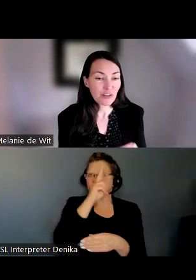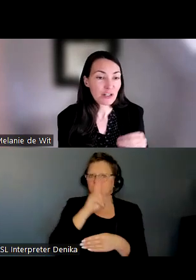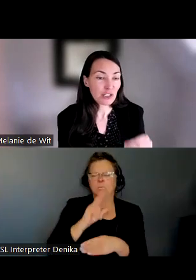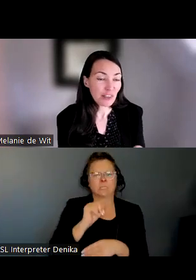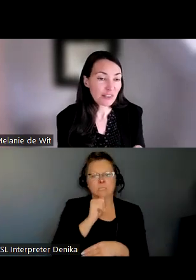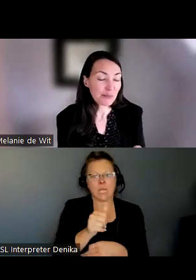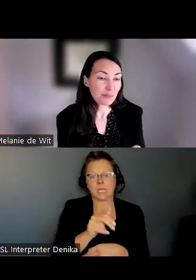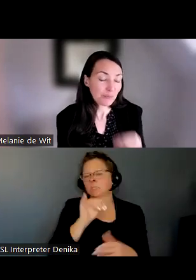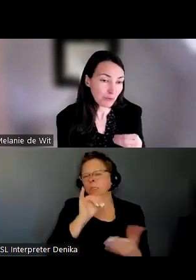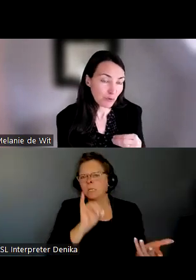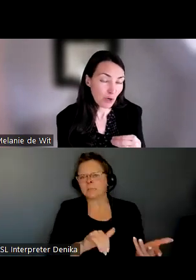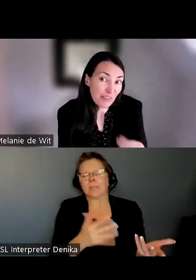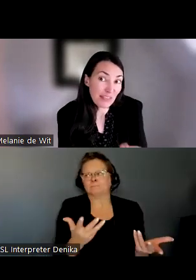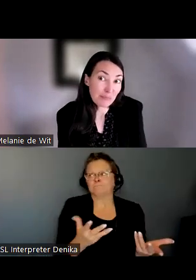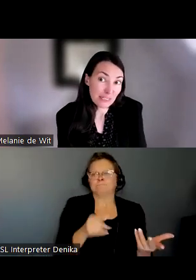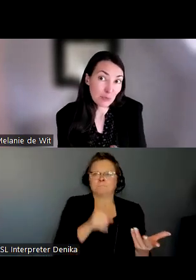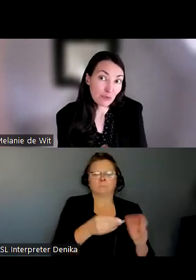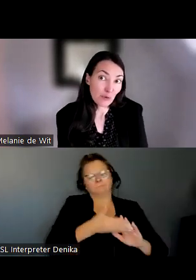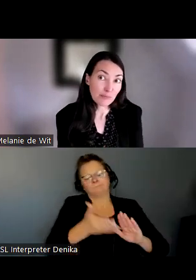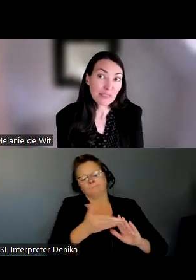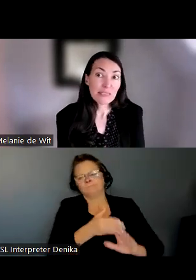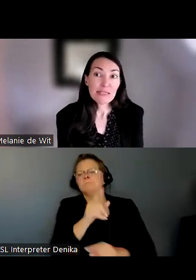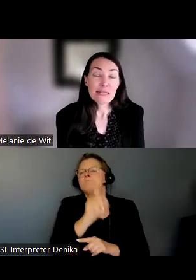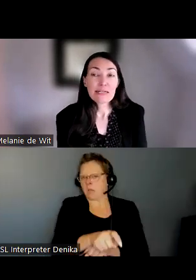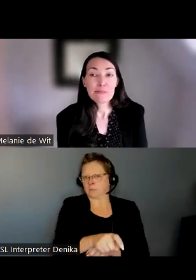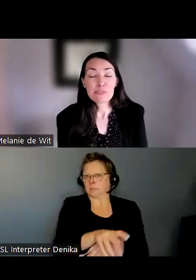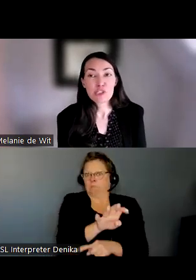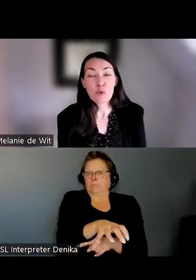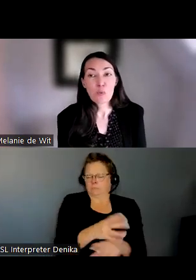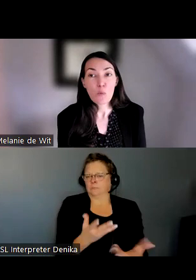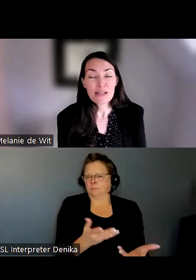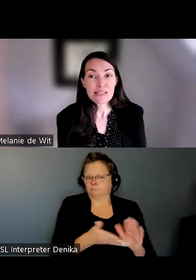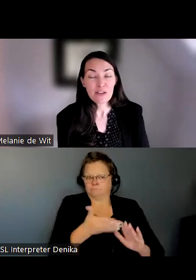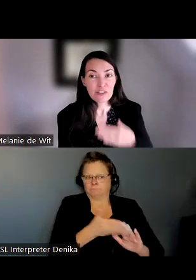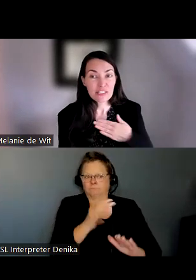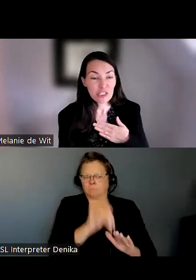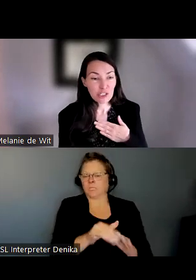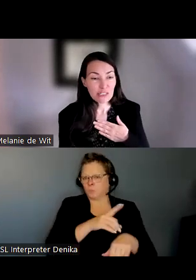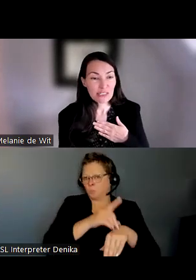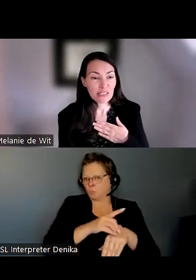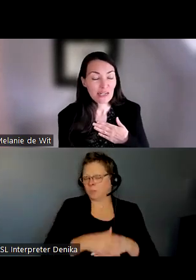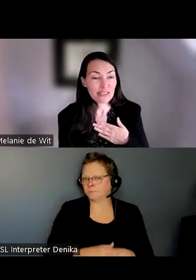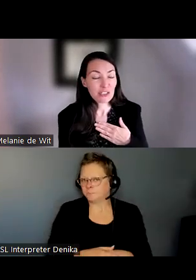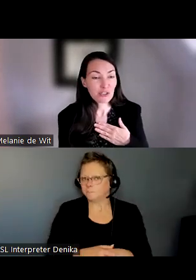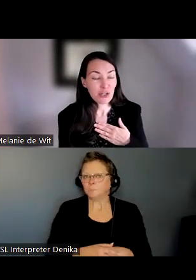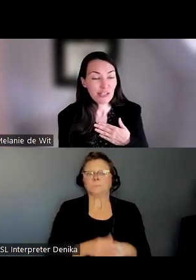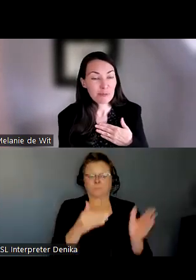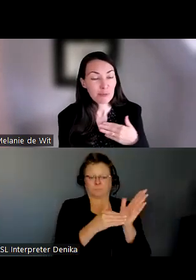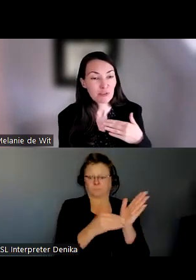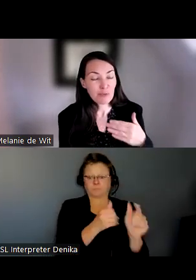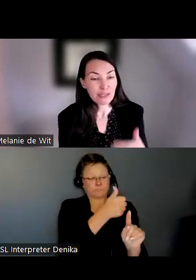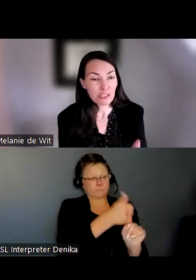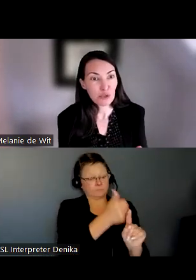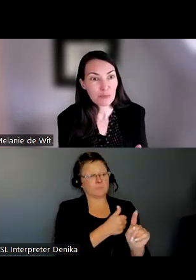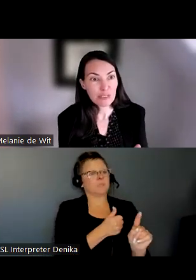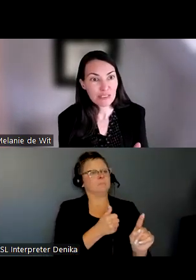statutory function that they perform, that they must perform. So once a physician decides that you're not capable